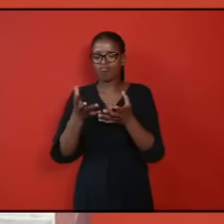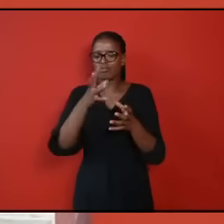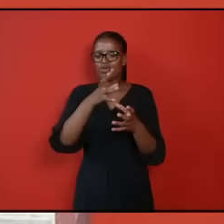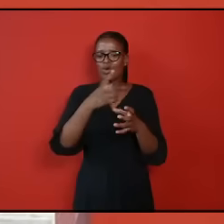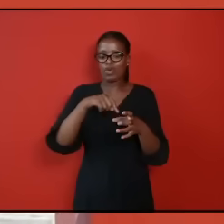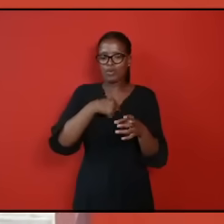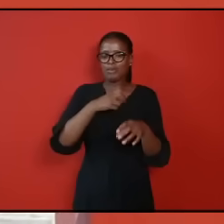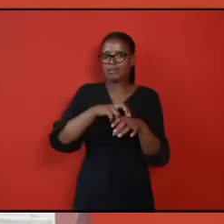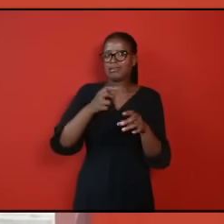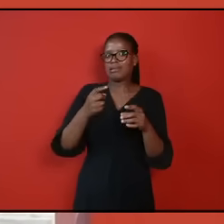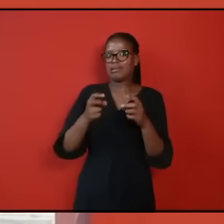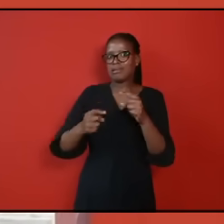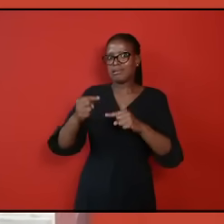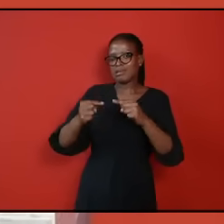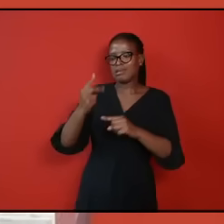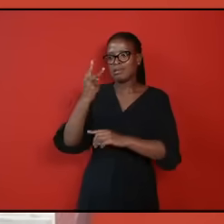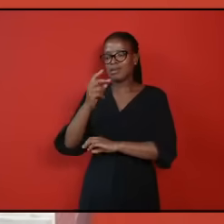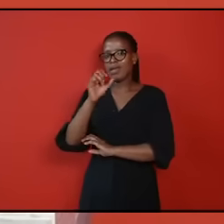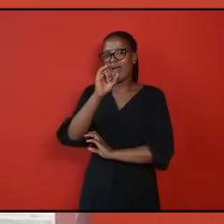I